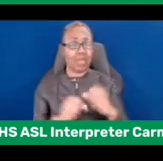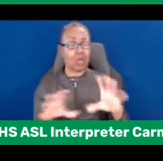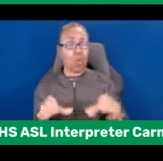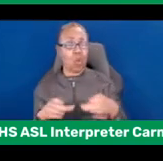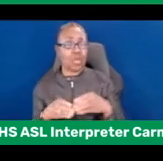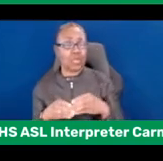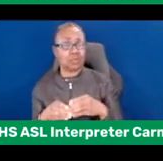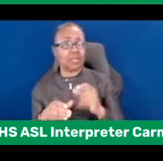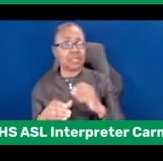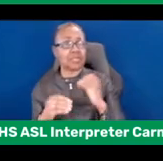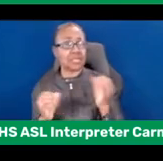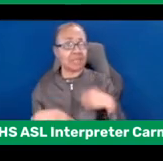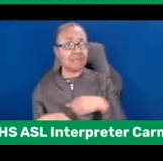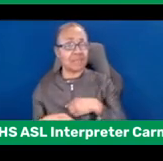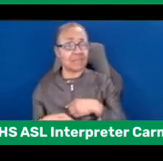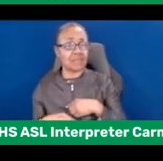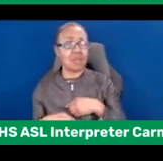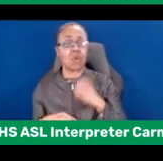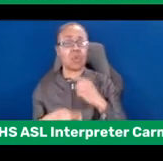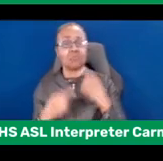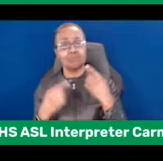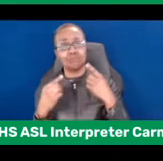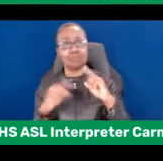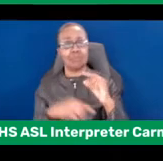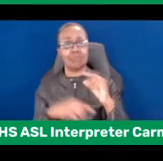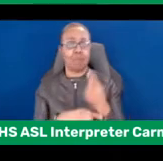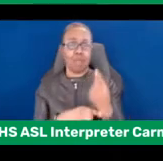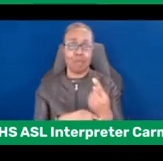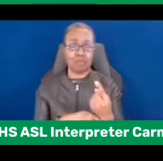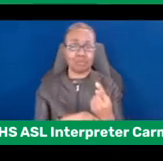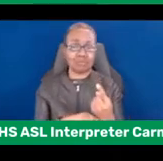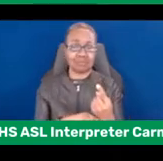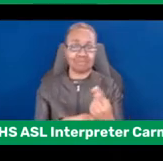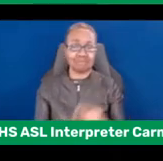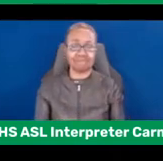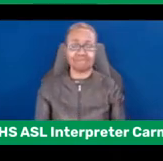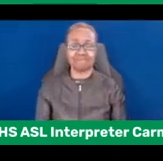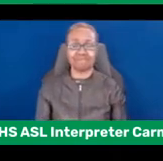coalition because none of us are going to triumph alone.